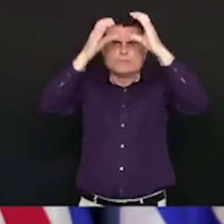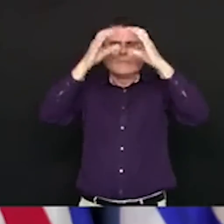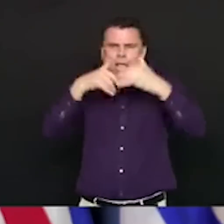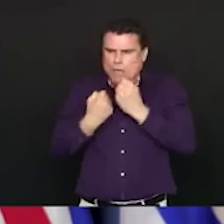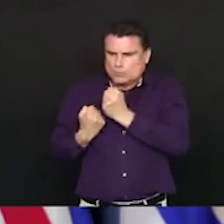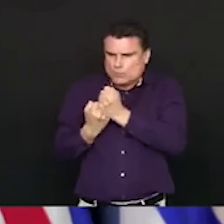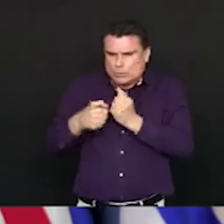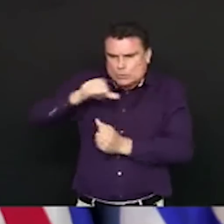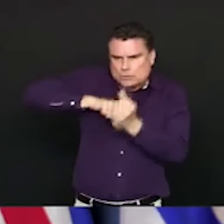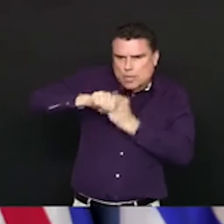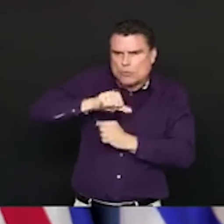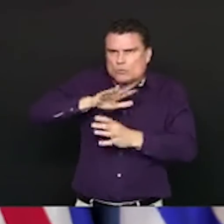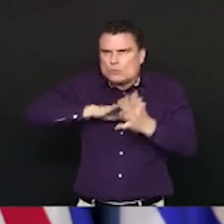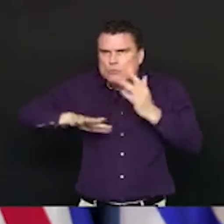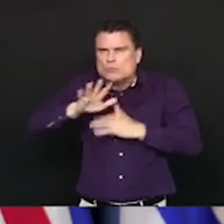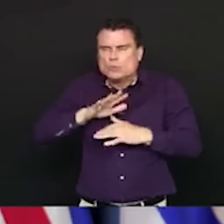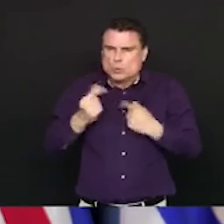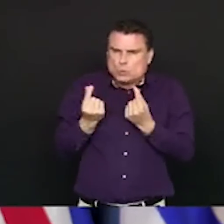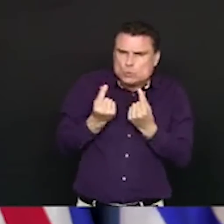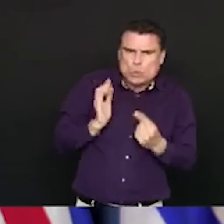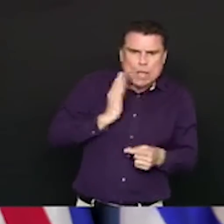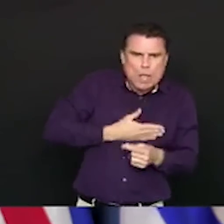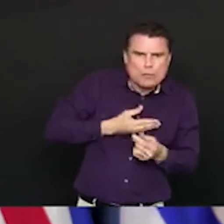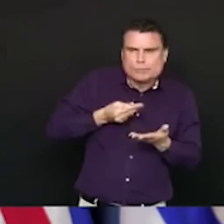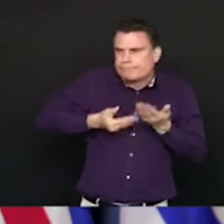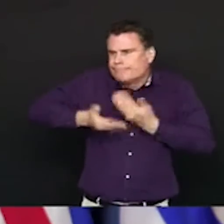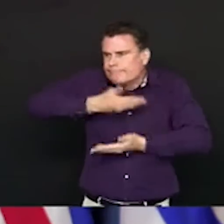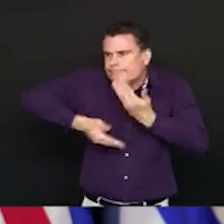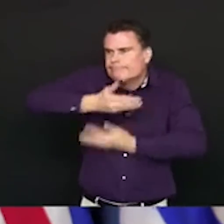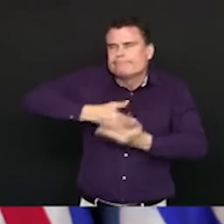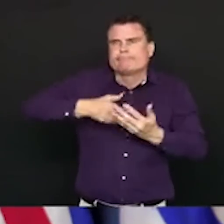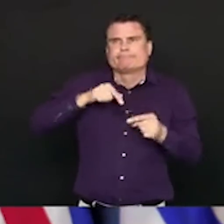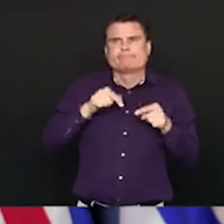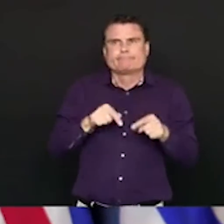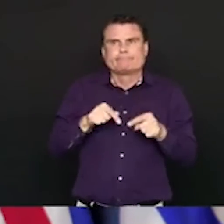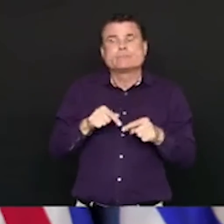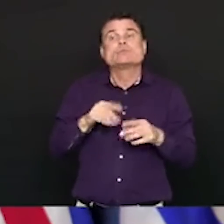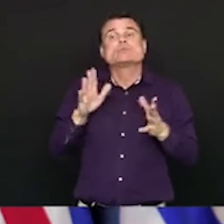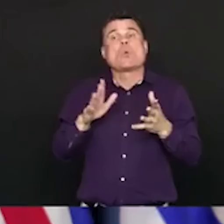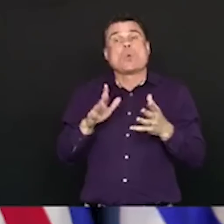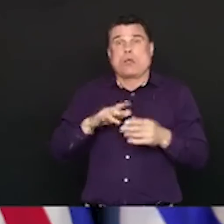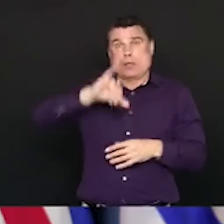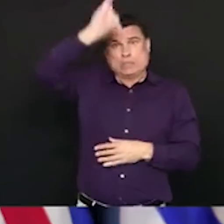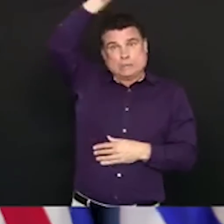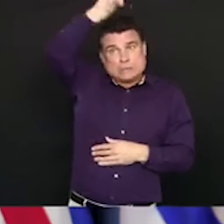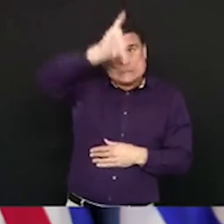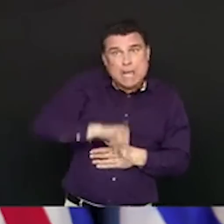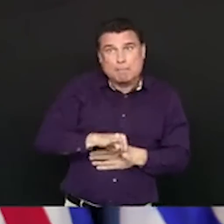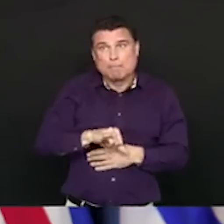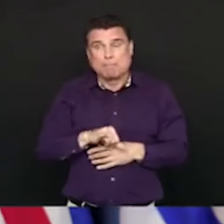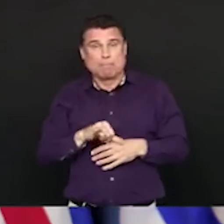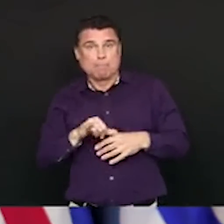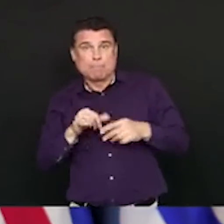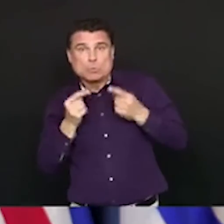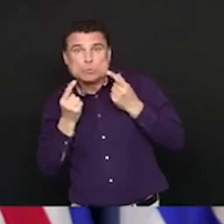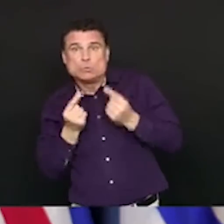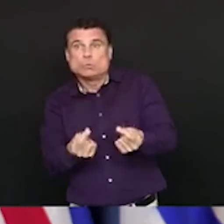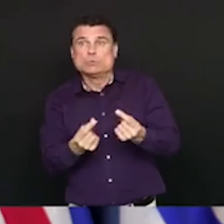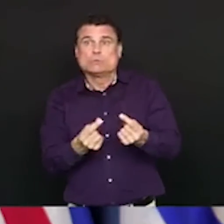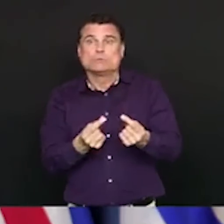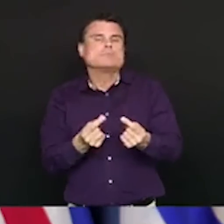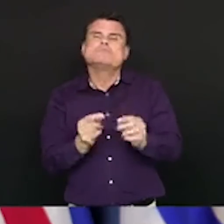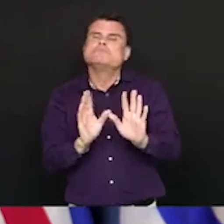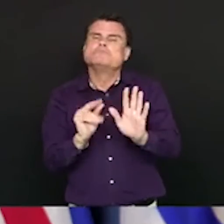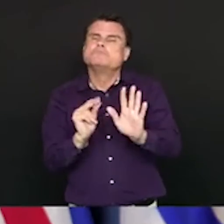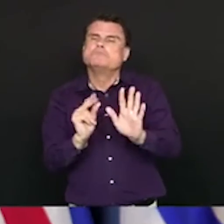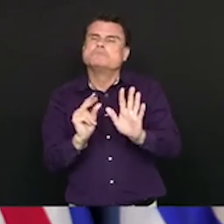The principles are the same, as Dr. Henry's laid them out for everyone to understand. The principles are the same, but where we are in